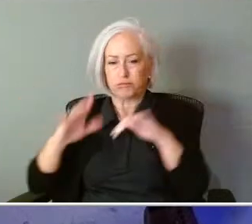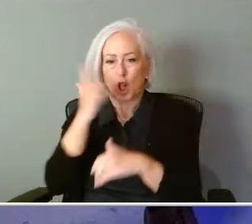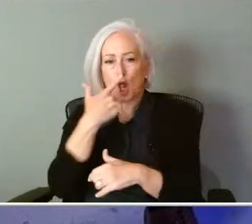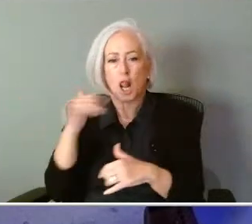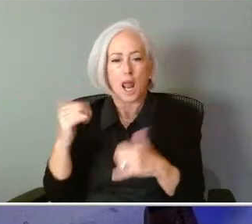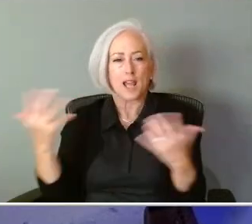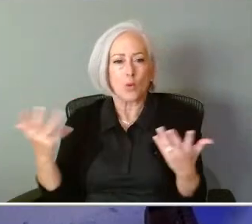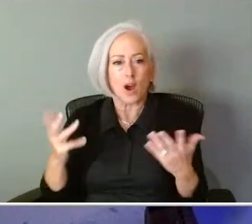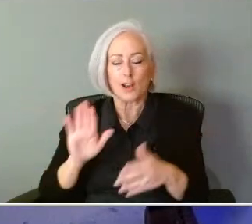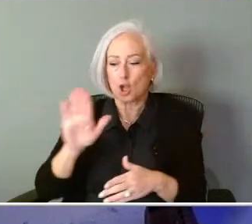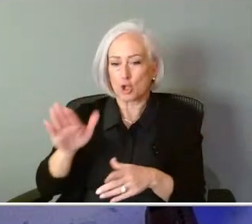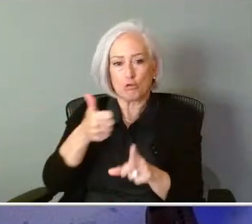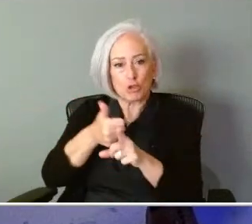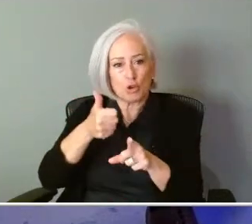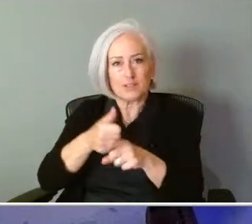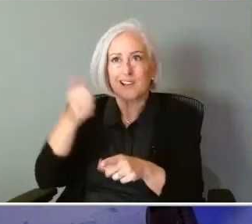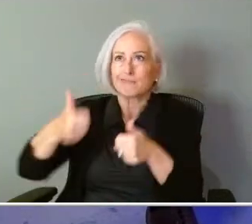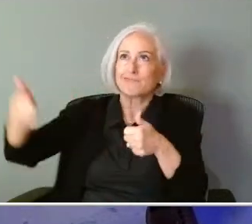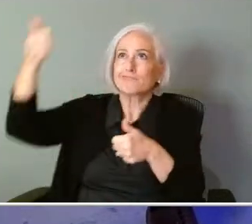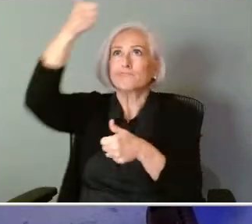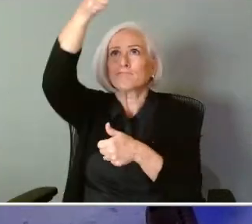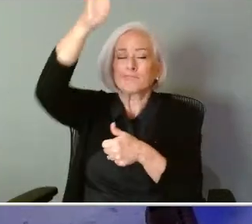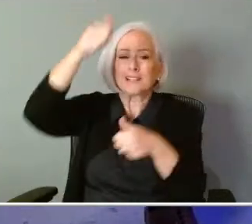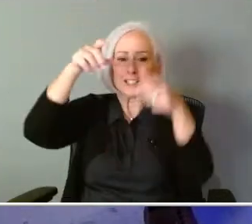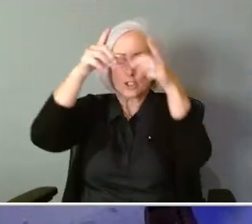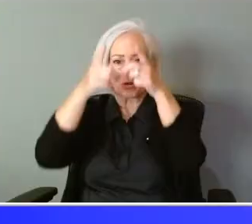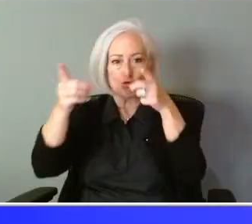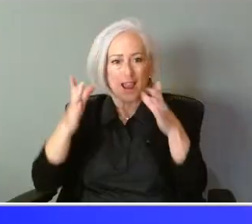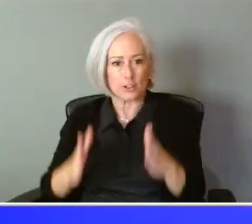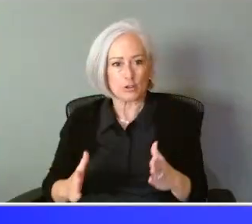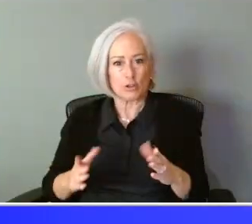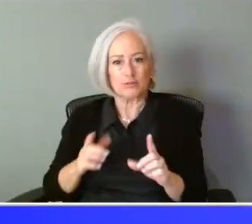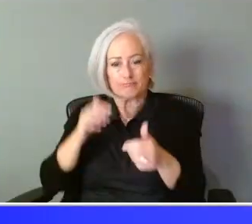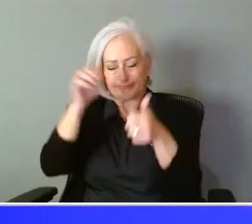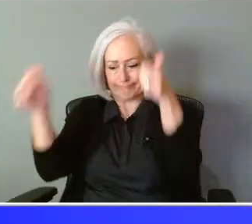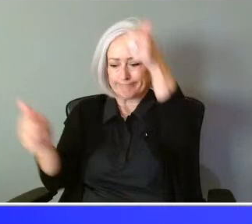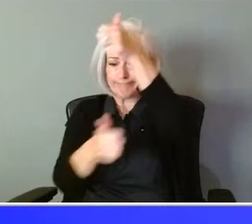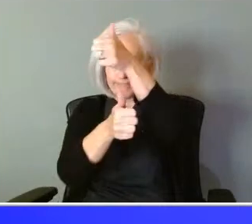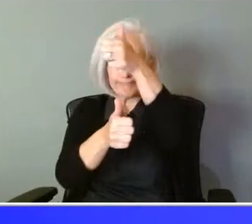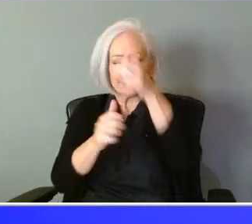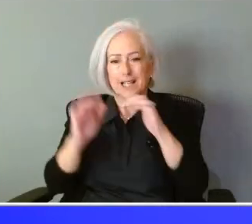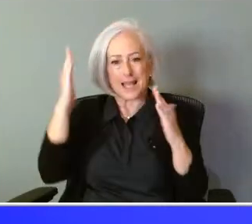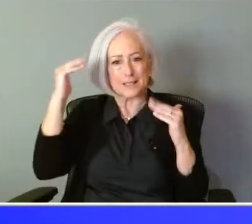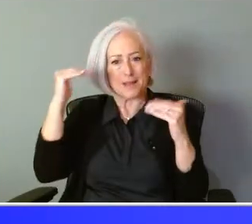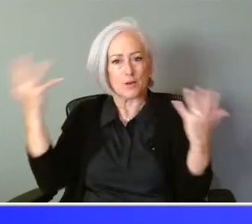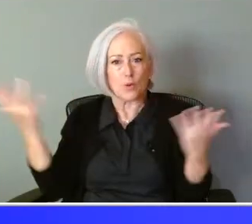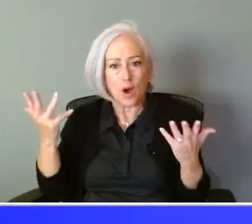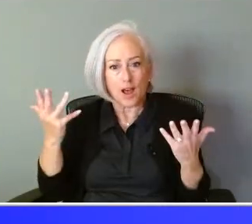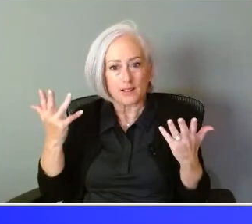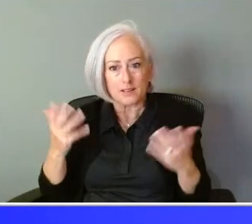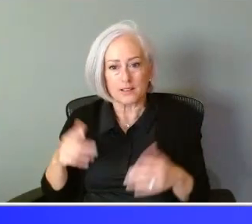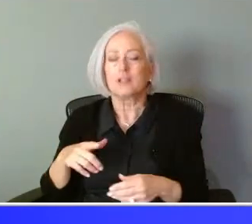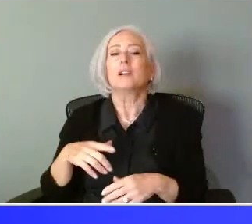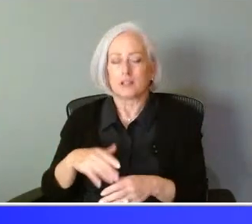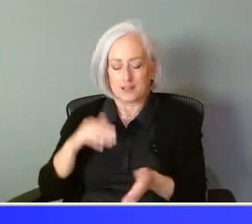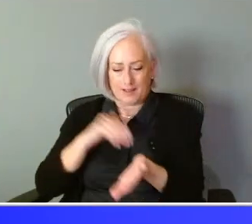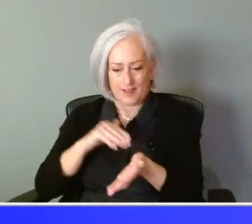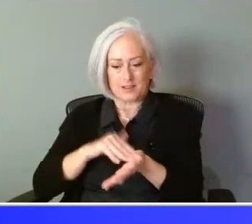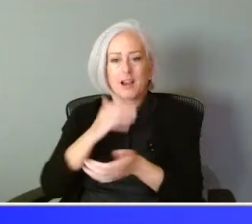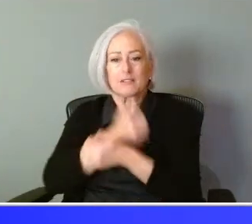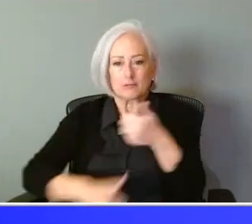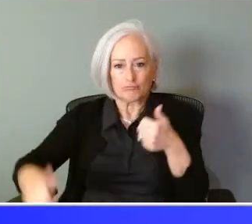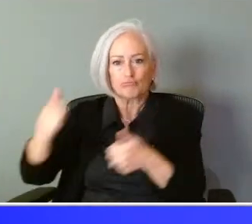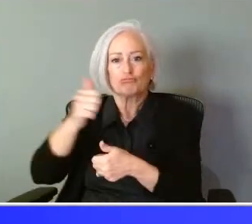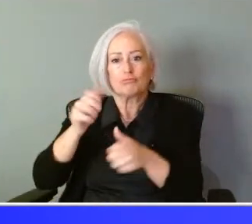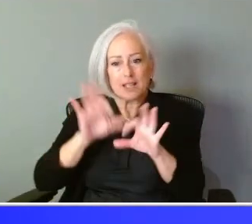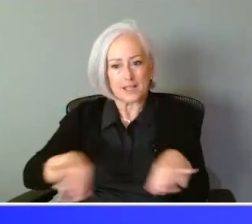your physician-in-chief, this guy right here? Sure. Well, the physician-in-chief plays an absolutely critical role in the Cancer Center because, in large